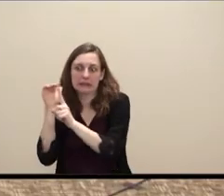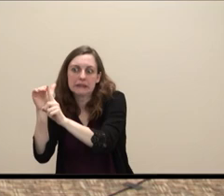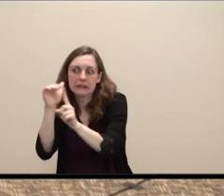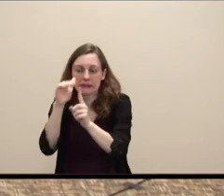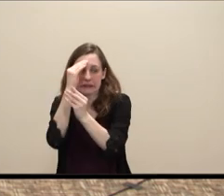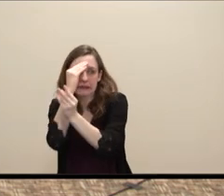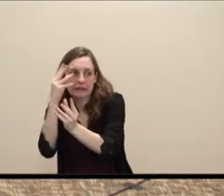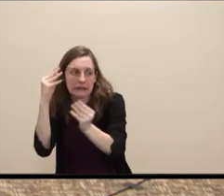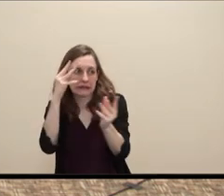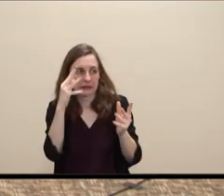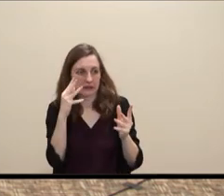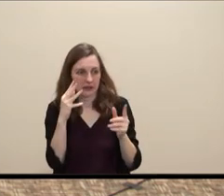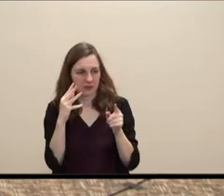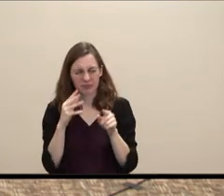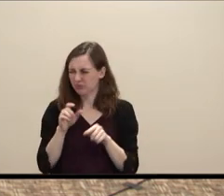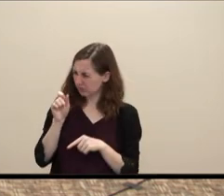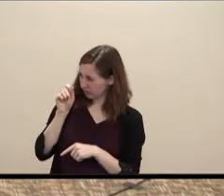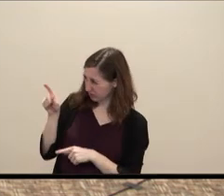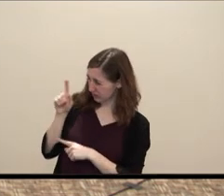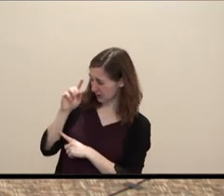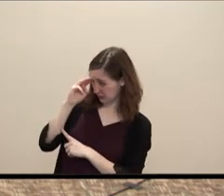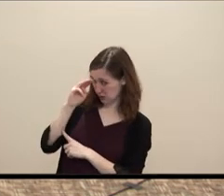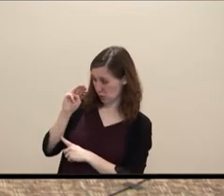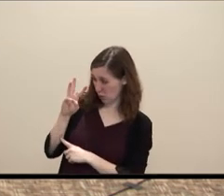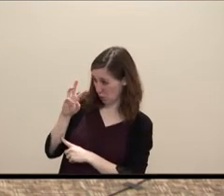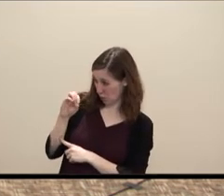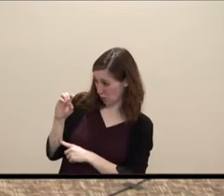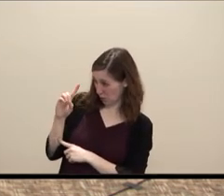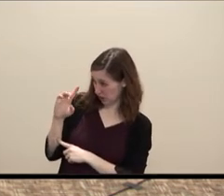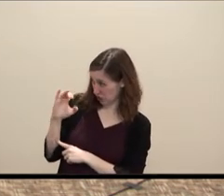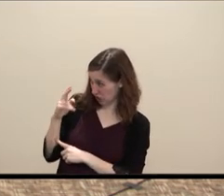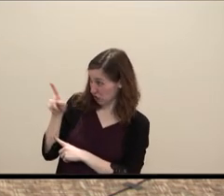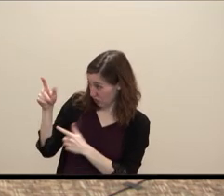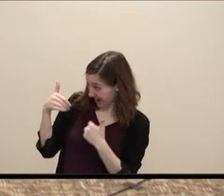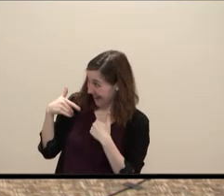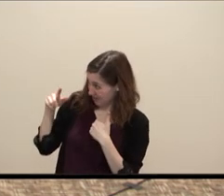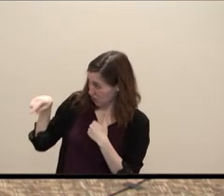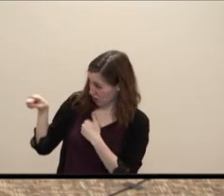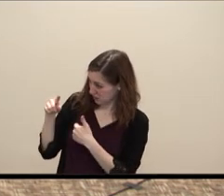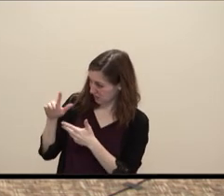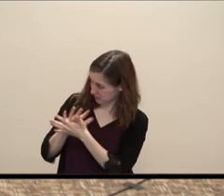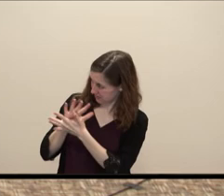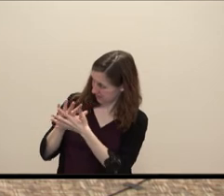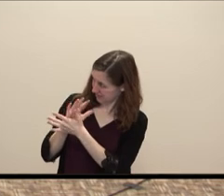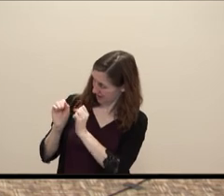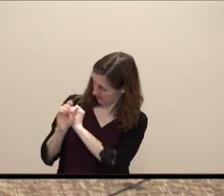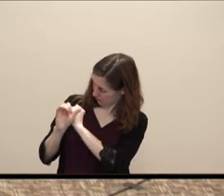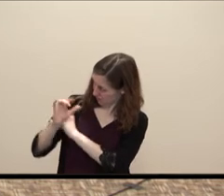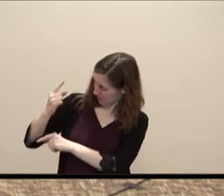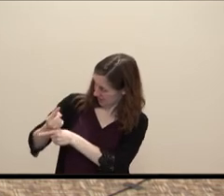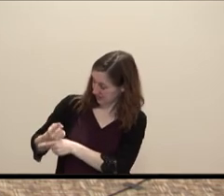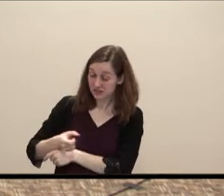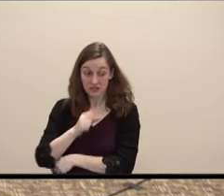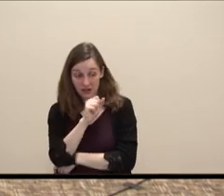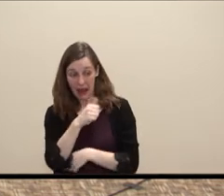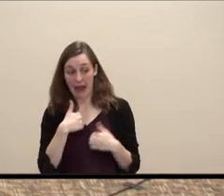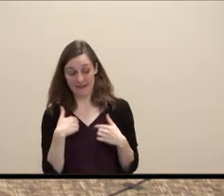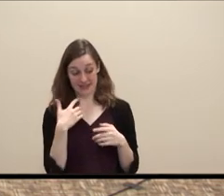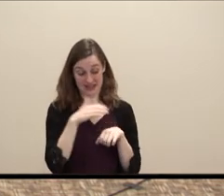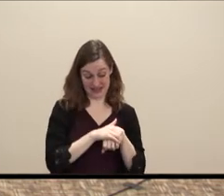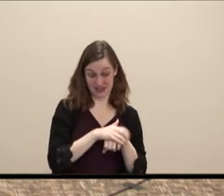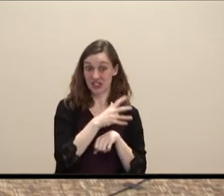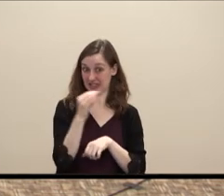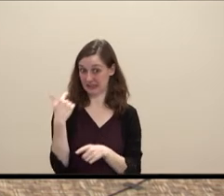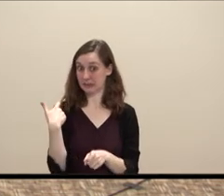them? Yeah, if we could maybe just get like one or two of those, and then we can start kind of at least spreading the word, because I